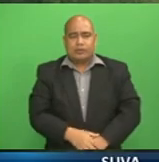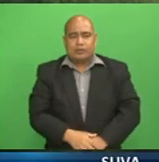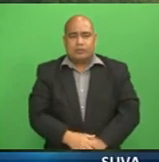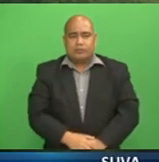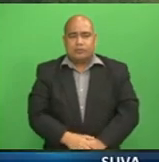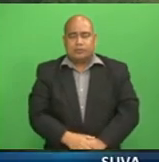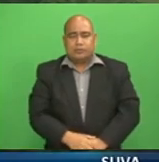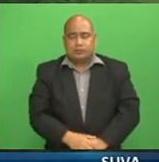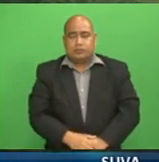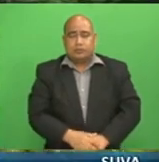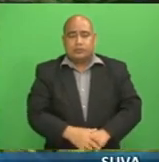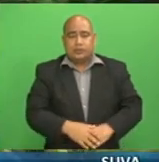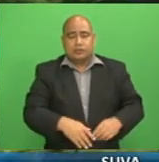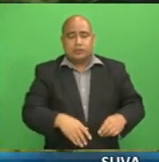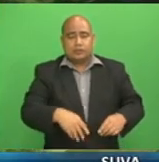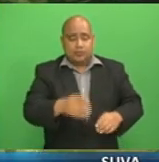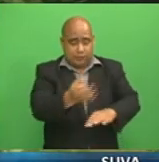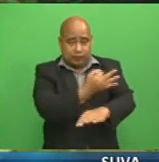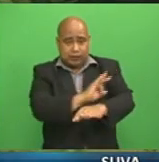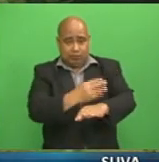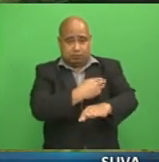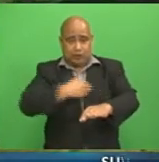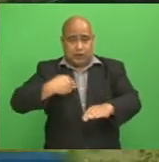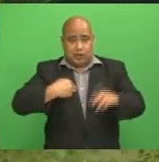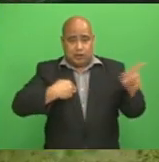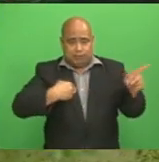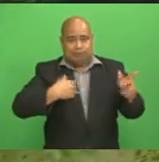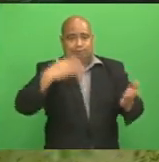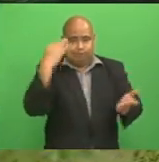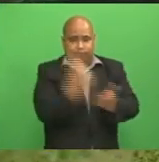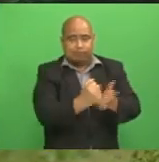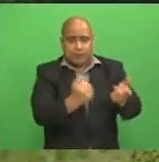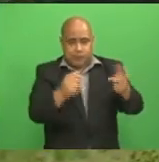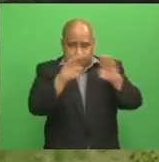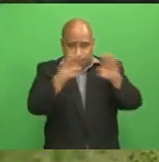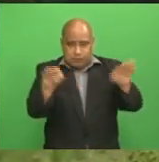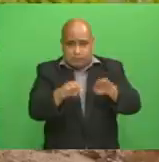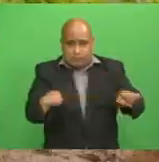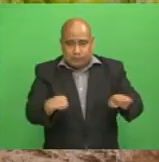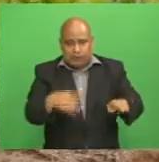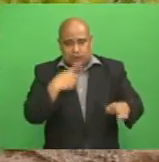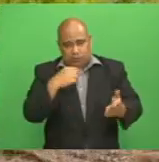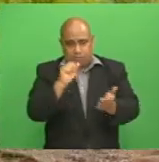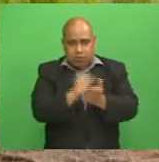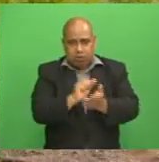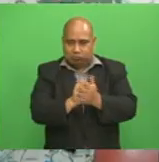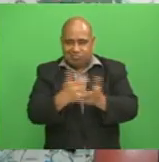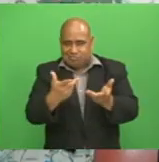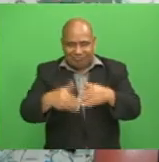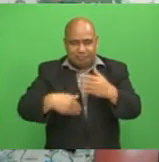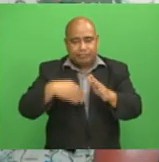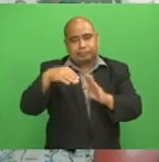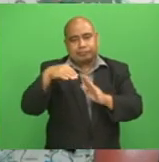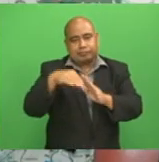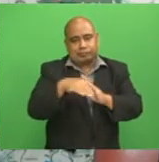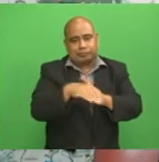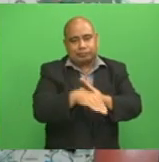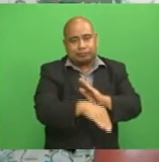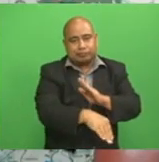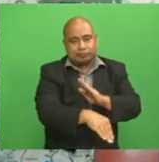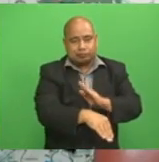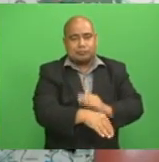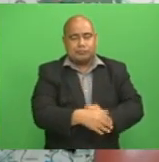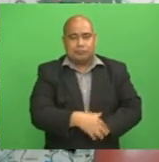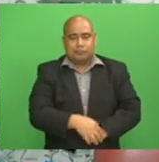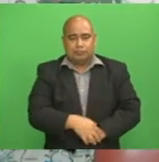Ministry of Forests confirms the pine sector has been the hardest hit since the coronavirus shook the global economy. The wood supply, the actual pine wood